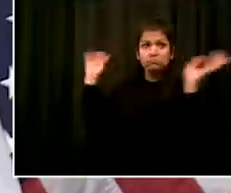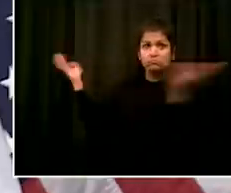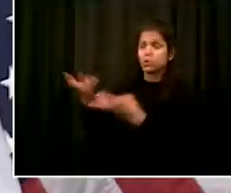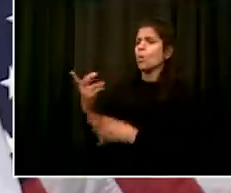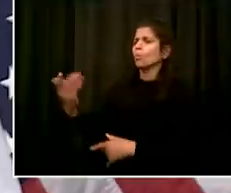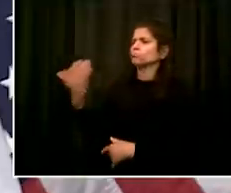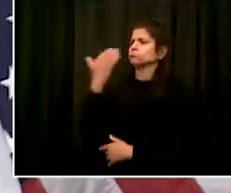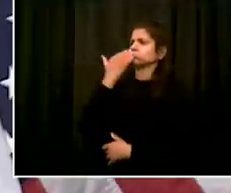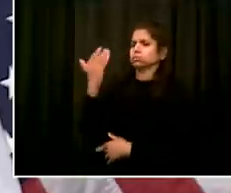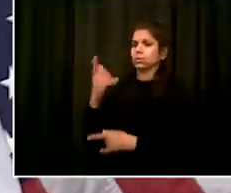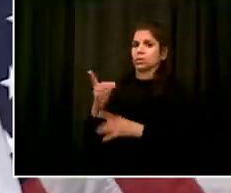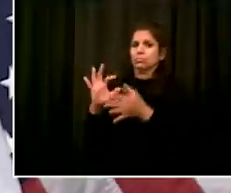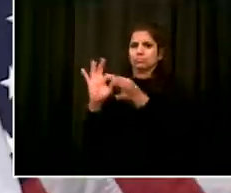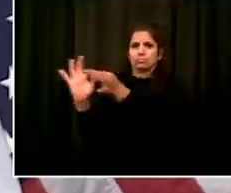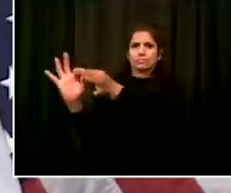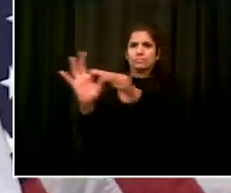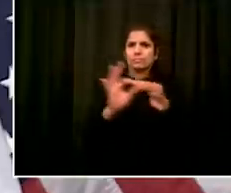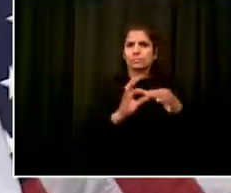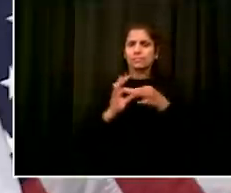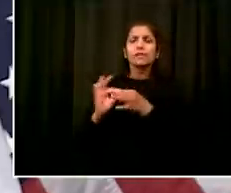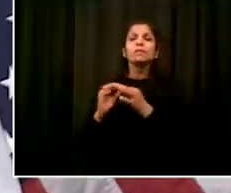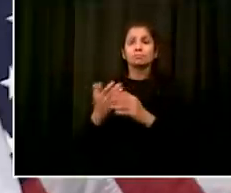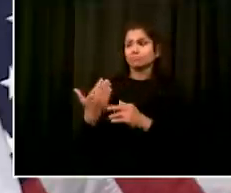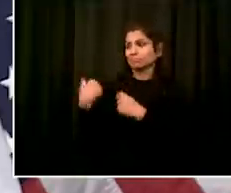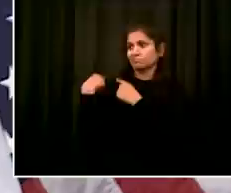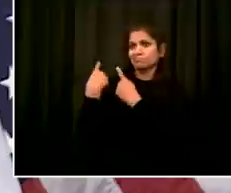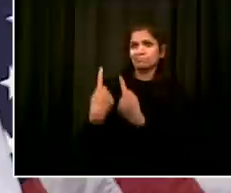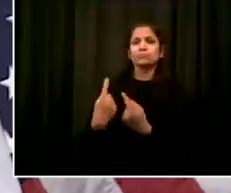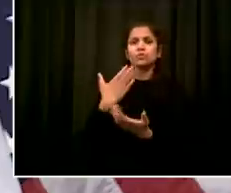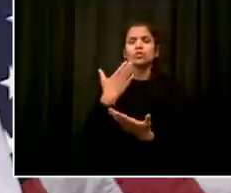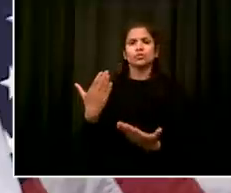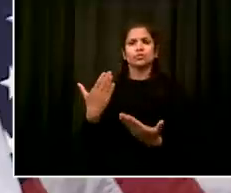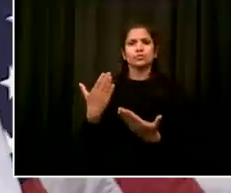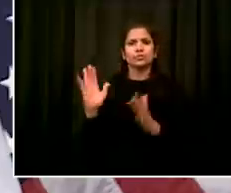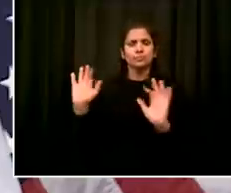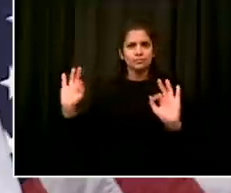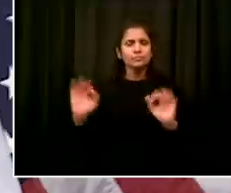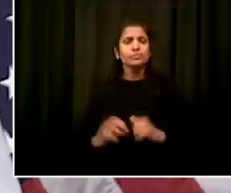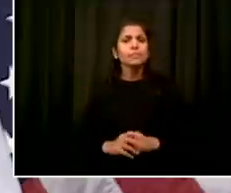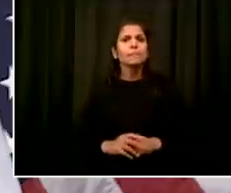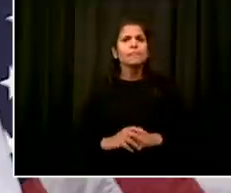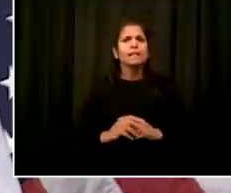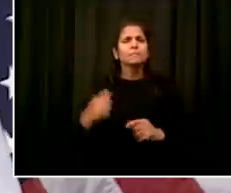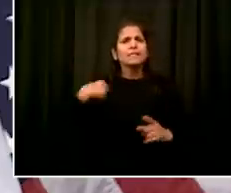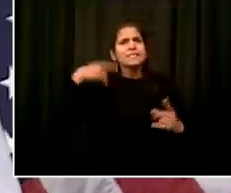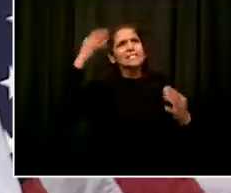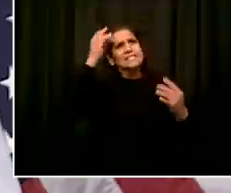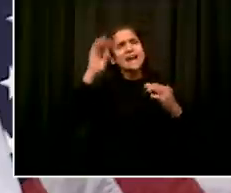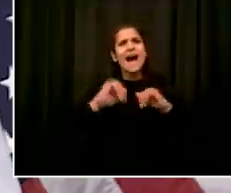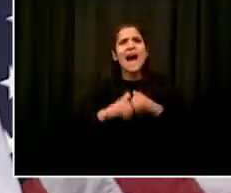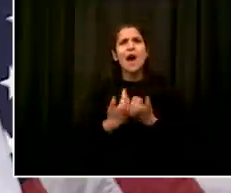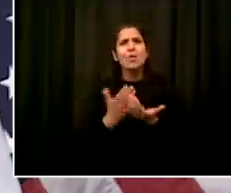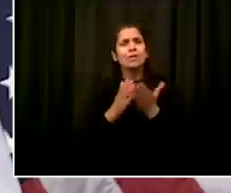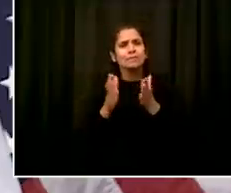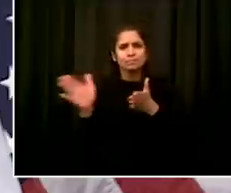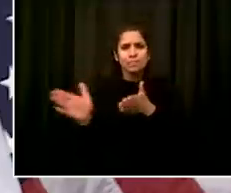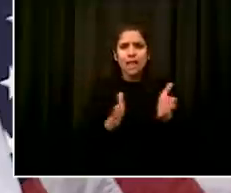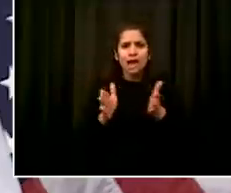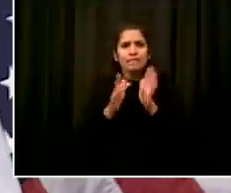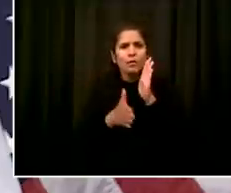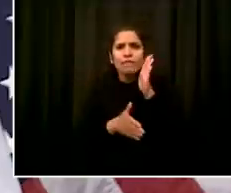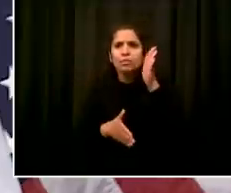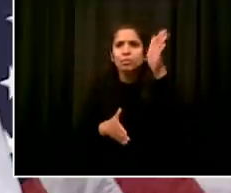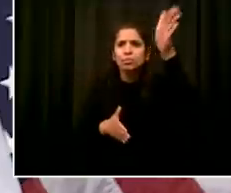forward? Commissioner Shea, I said we started around the same time.